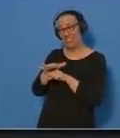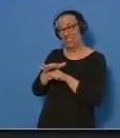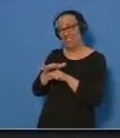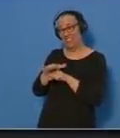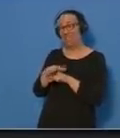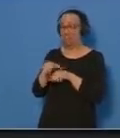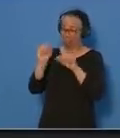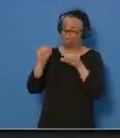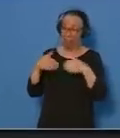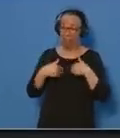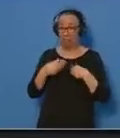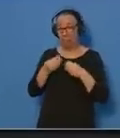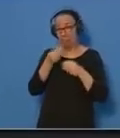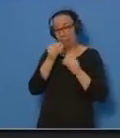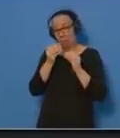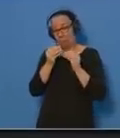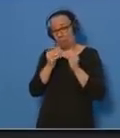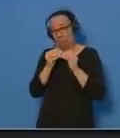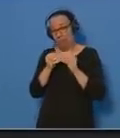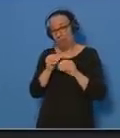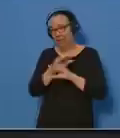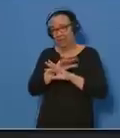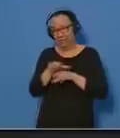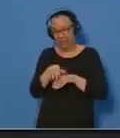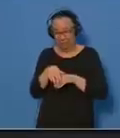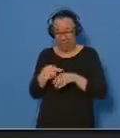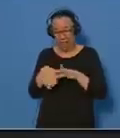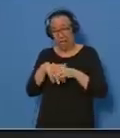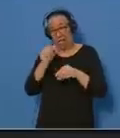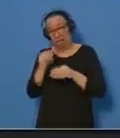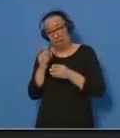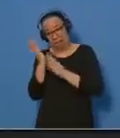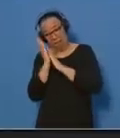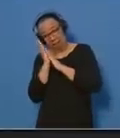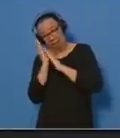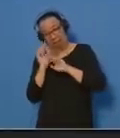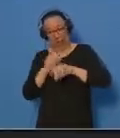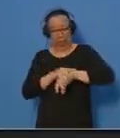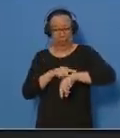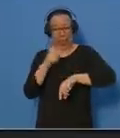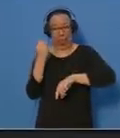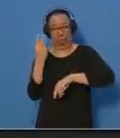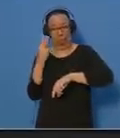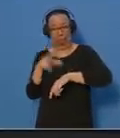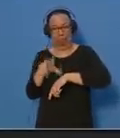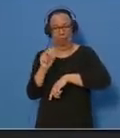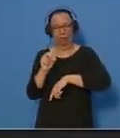Could have had more. I didn't get out of my bed until about 12:30 yesterday, so that was a nice, good bit of sleep.